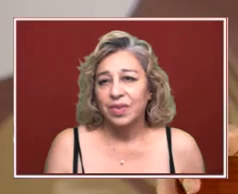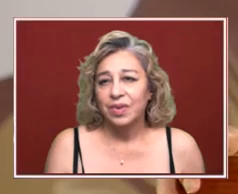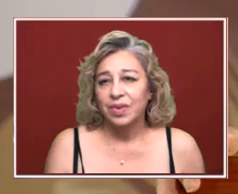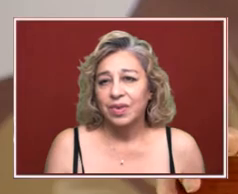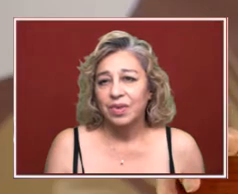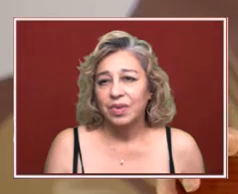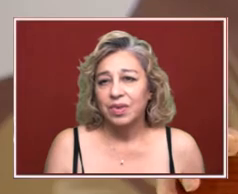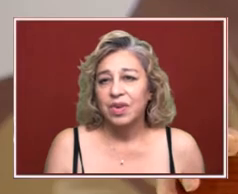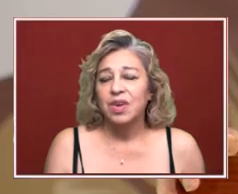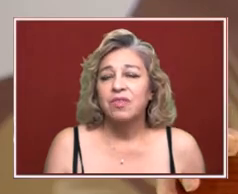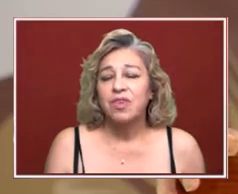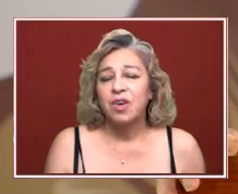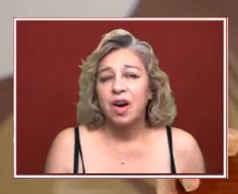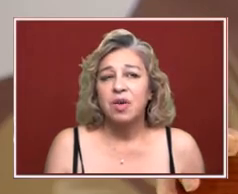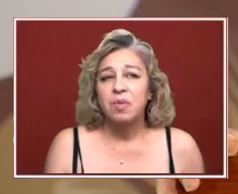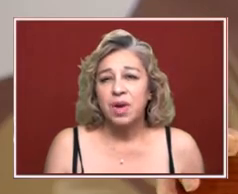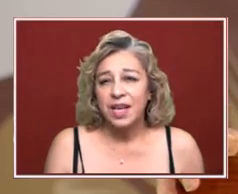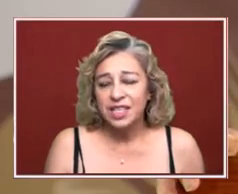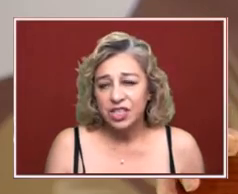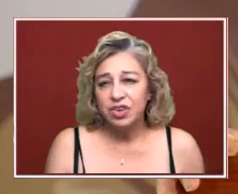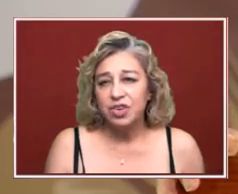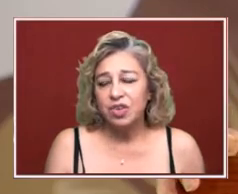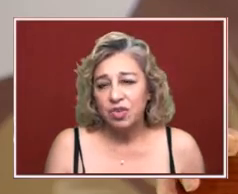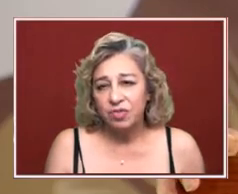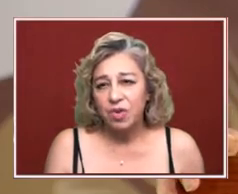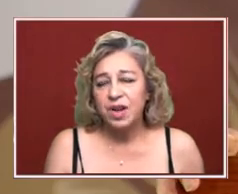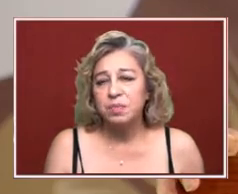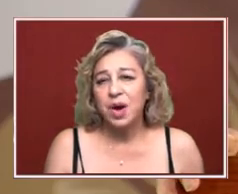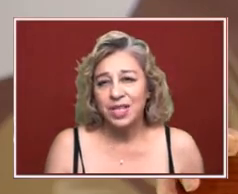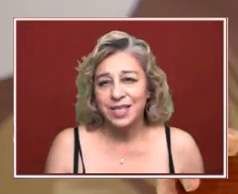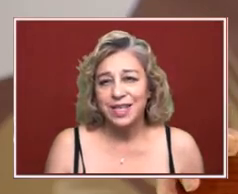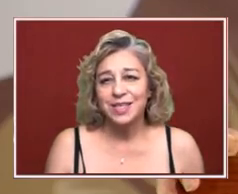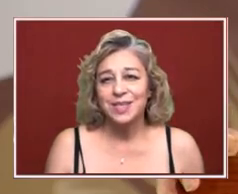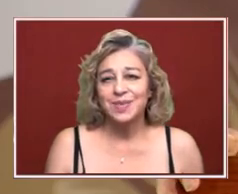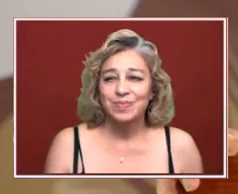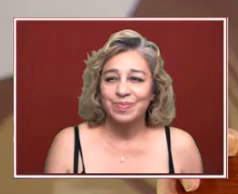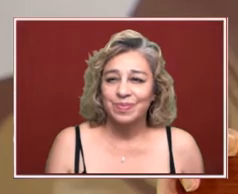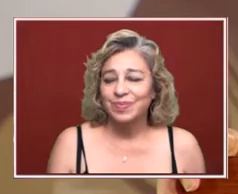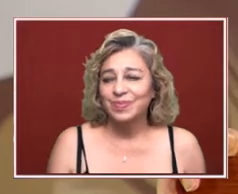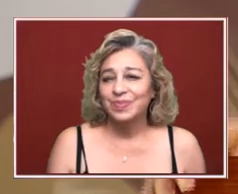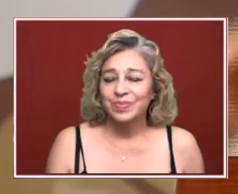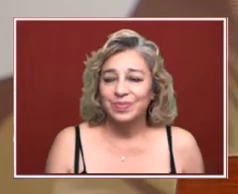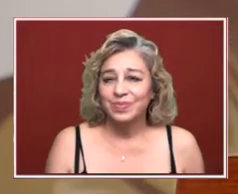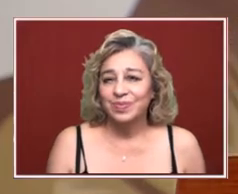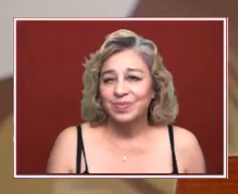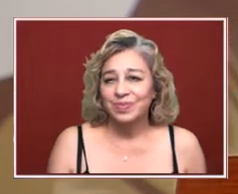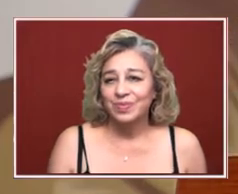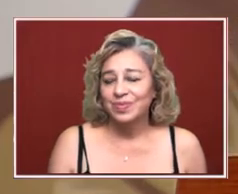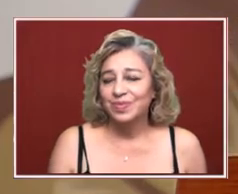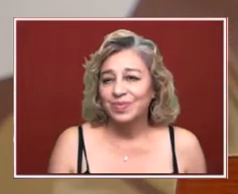política exterior. For our external or foreign politics. Es